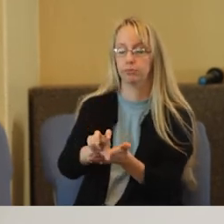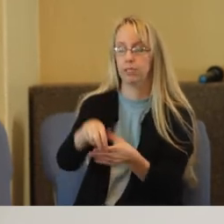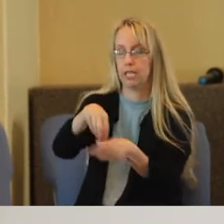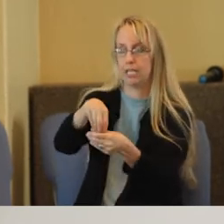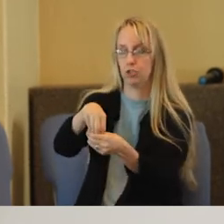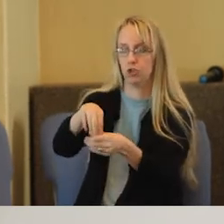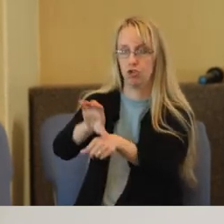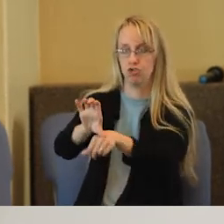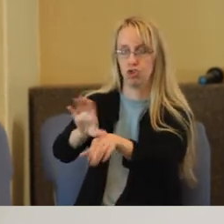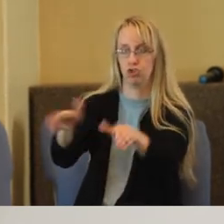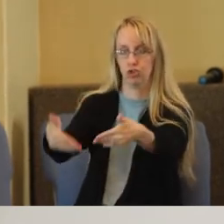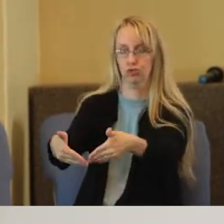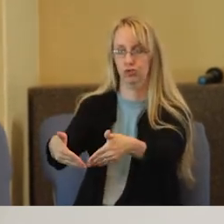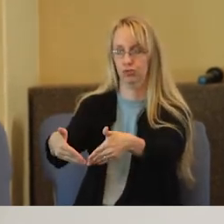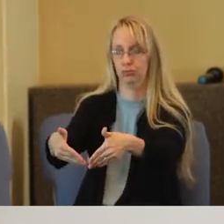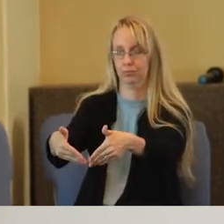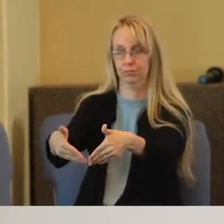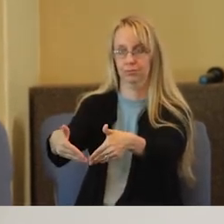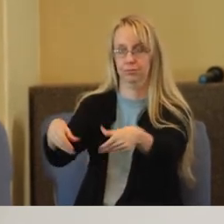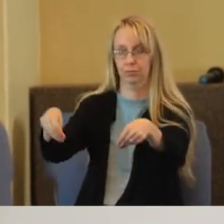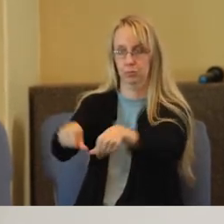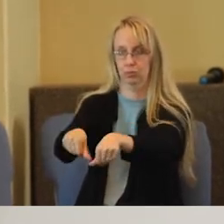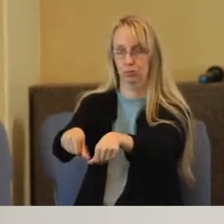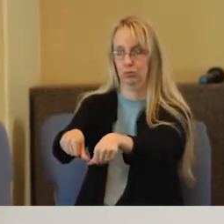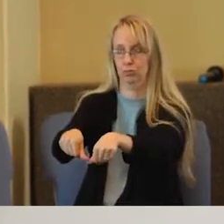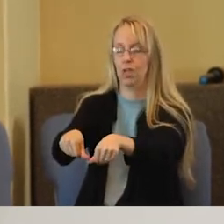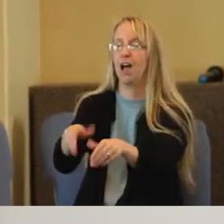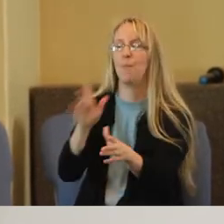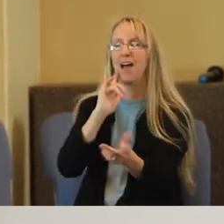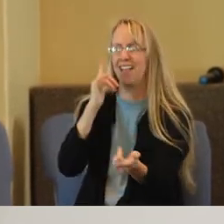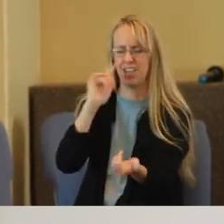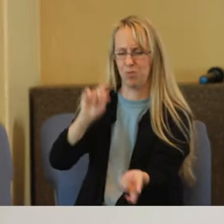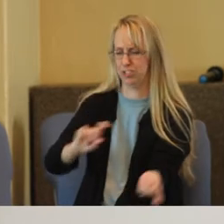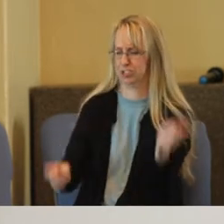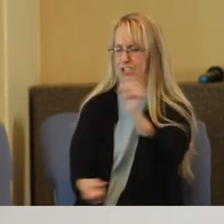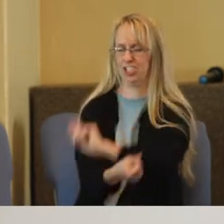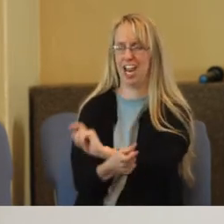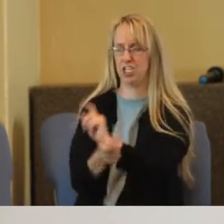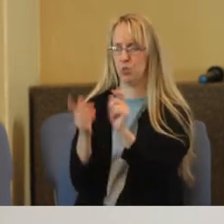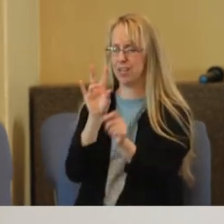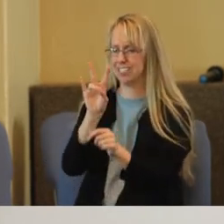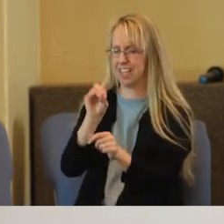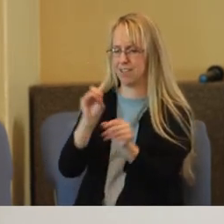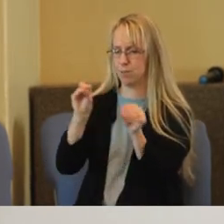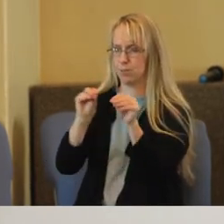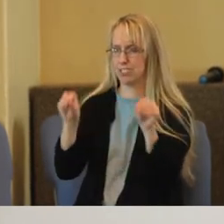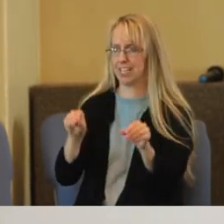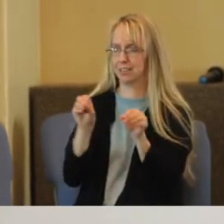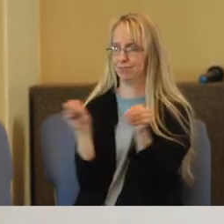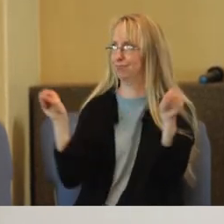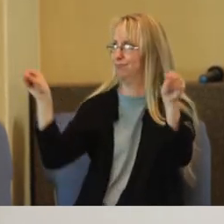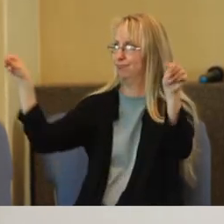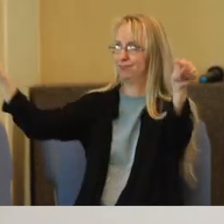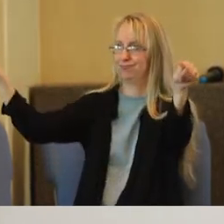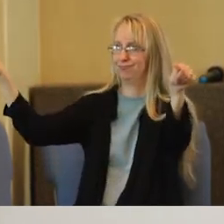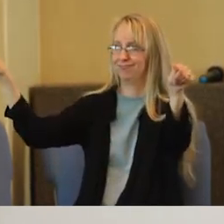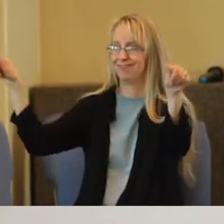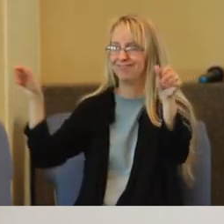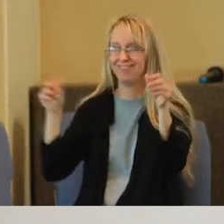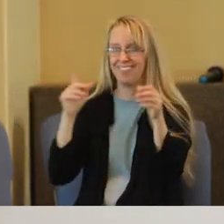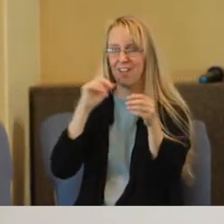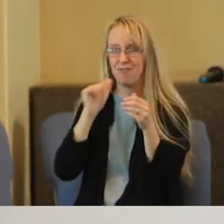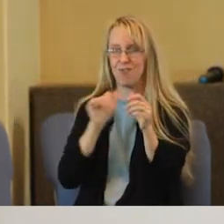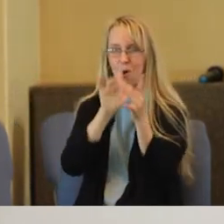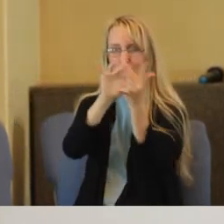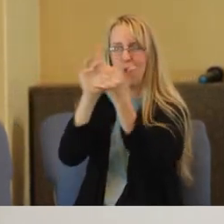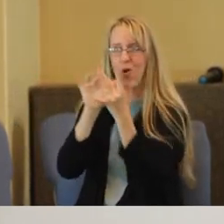internal matters. And I really think that we ought to flip that upside down on its head. We should be spending 70% of all that comes into the church